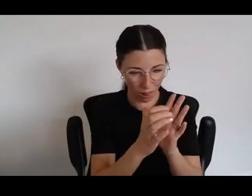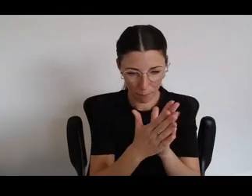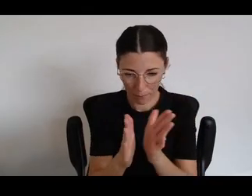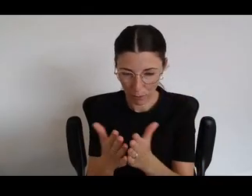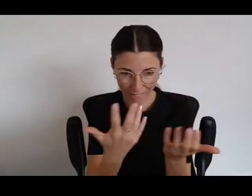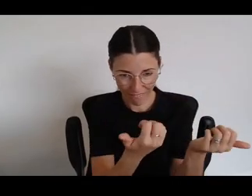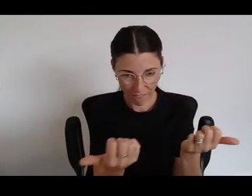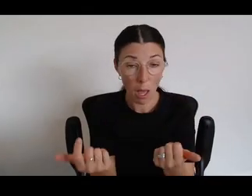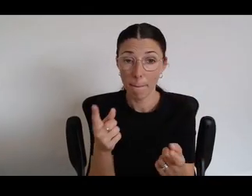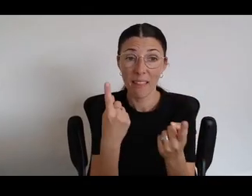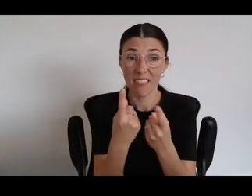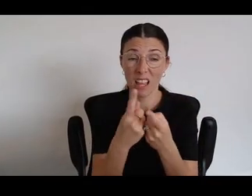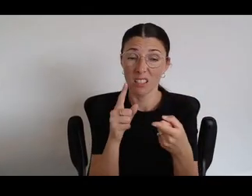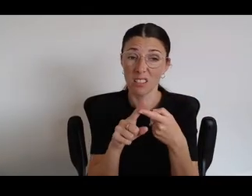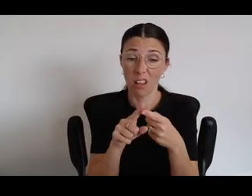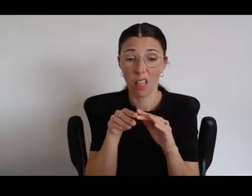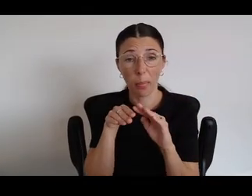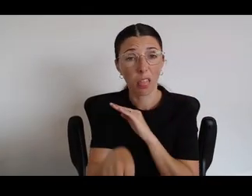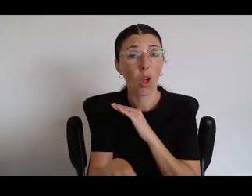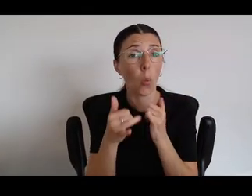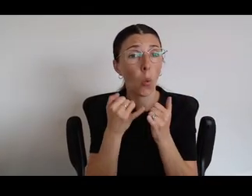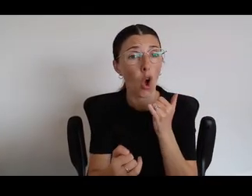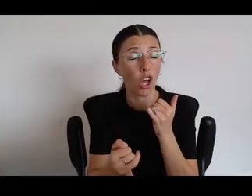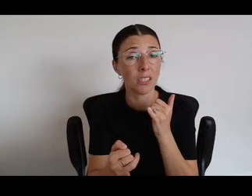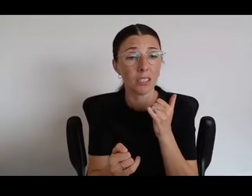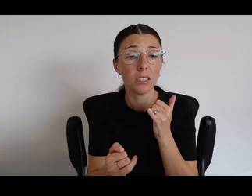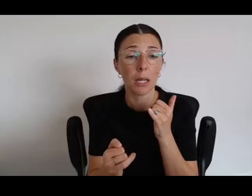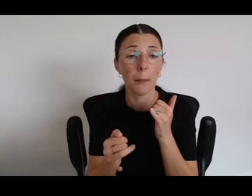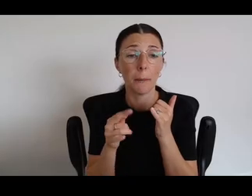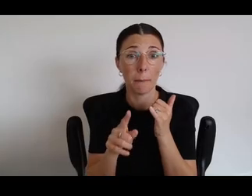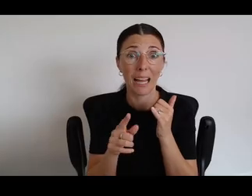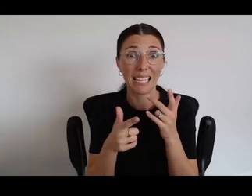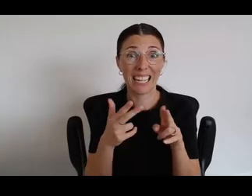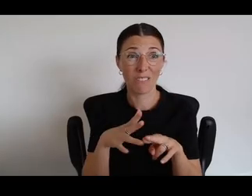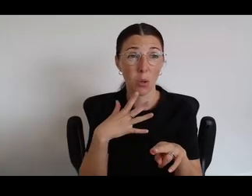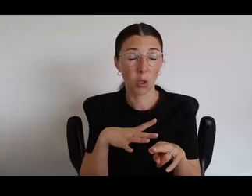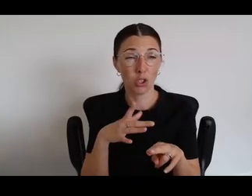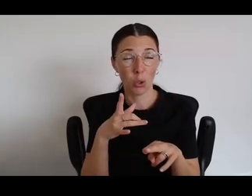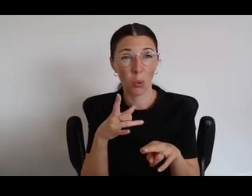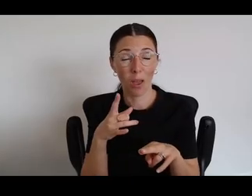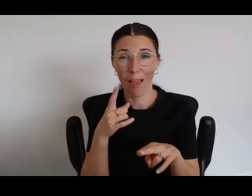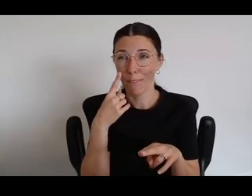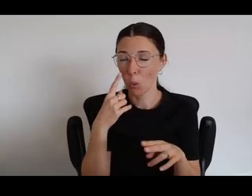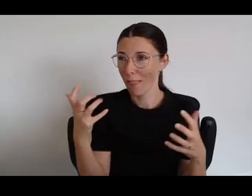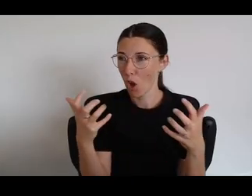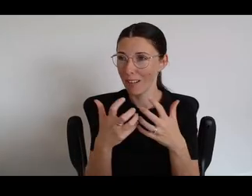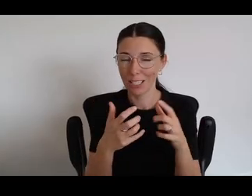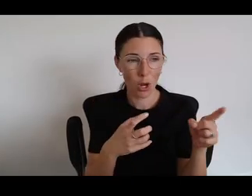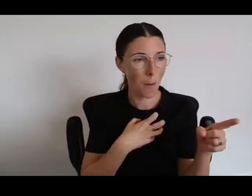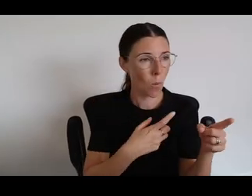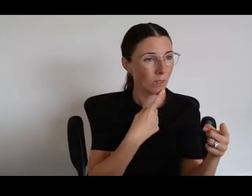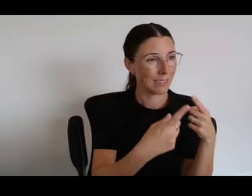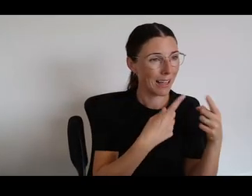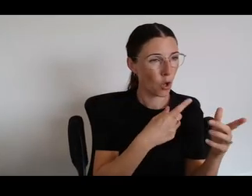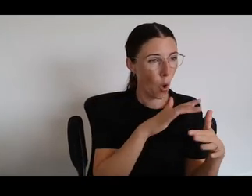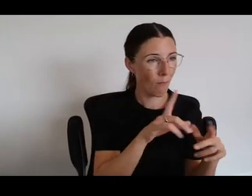you want to rely on correlation, you could say that more data there is about what schools and teachers and kids are doing in the school, the